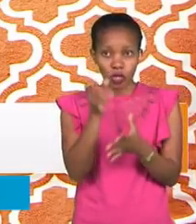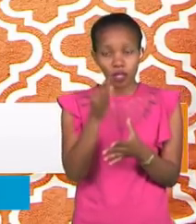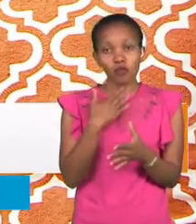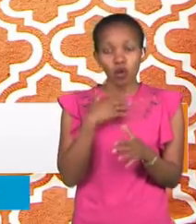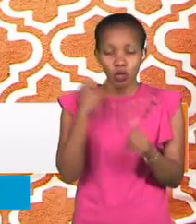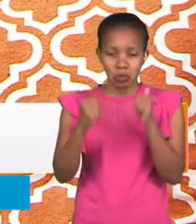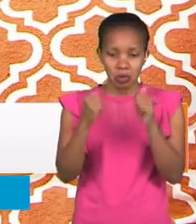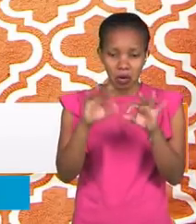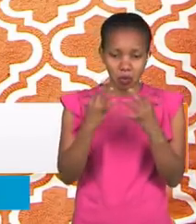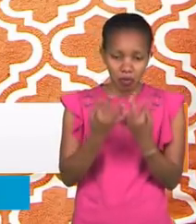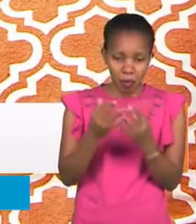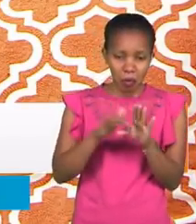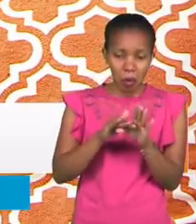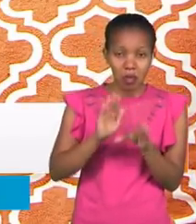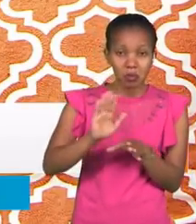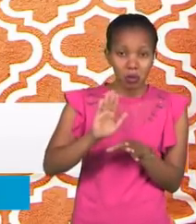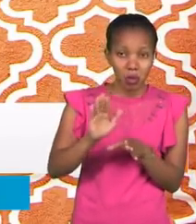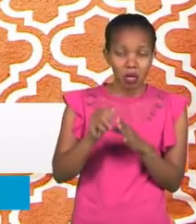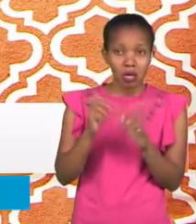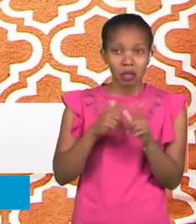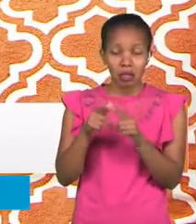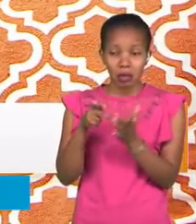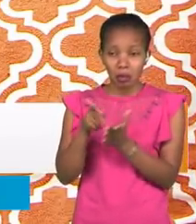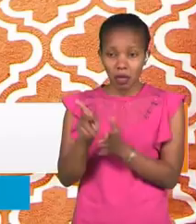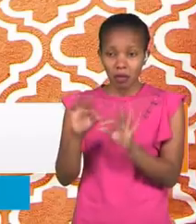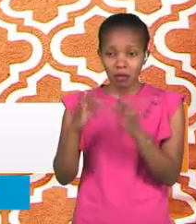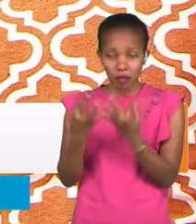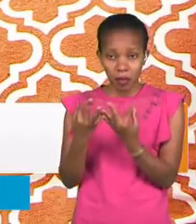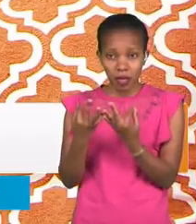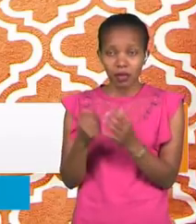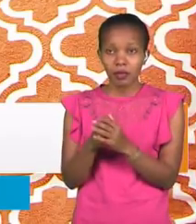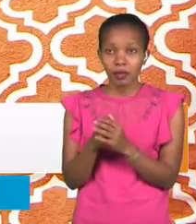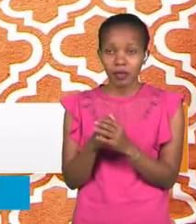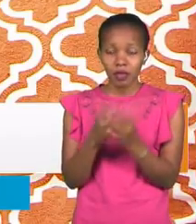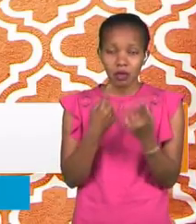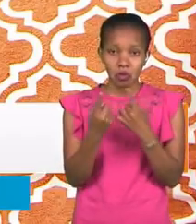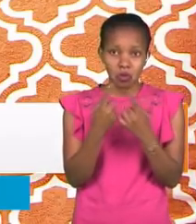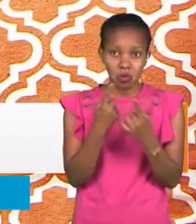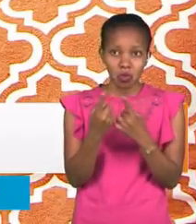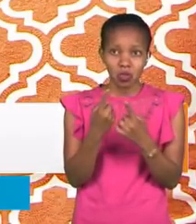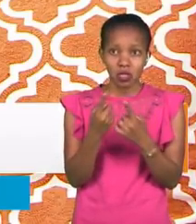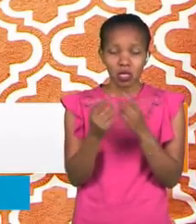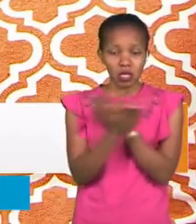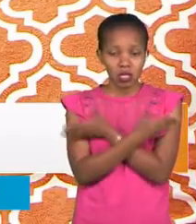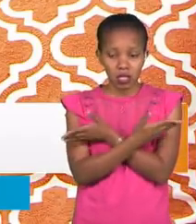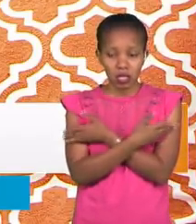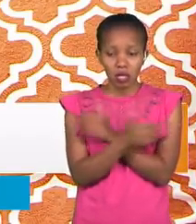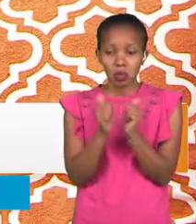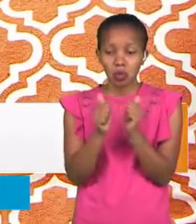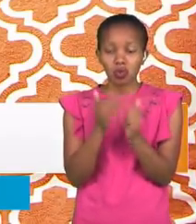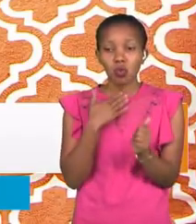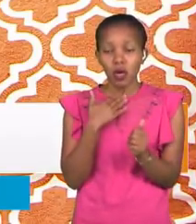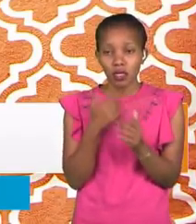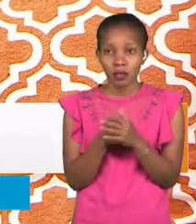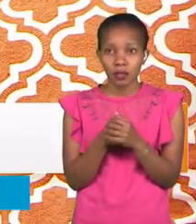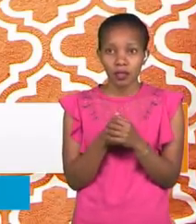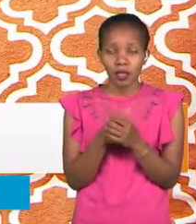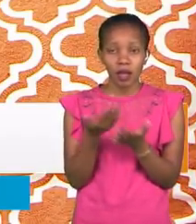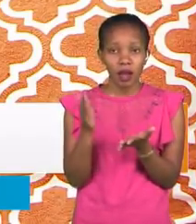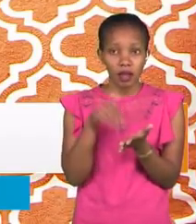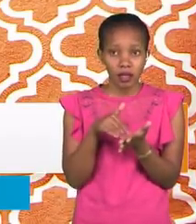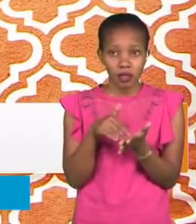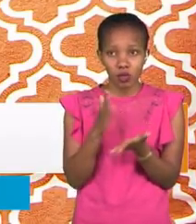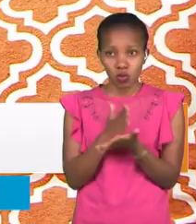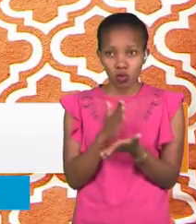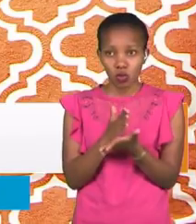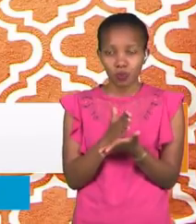run with your family, you pay up for your family, tell us the sizes of the T-shirt you want. And again, those